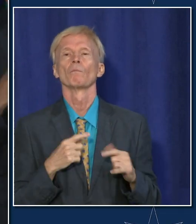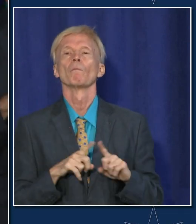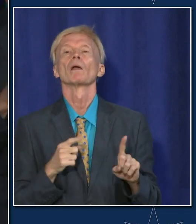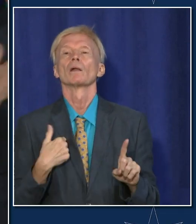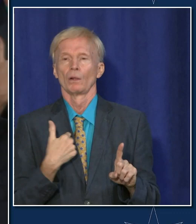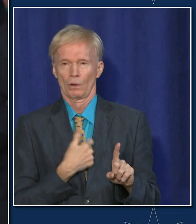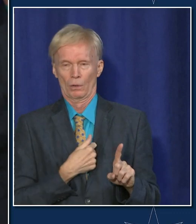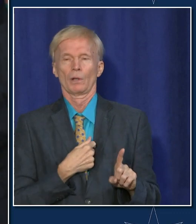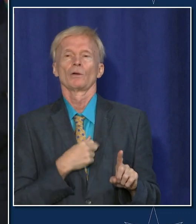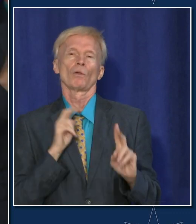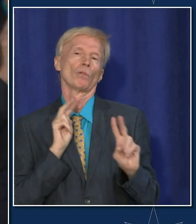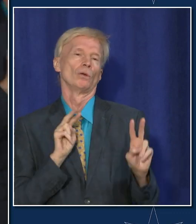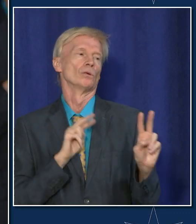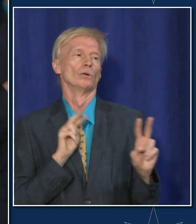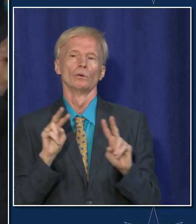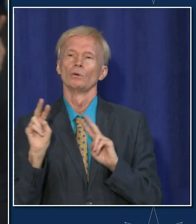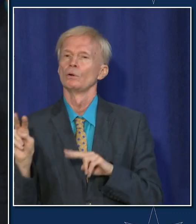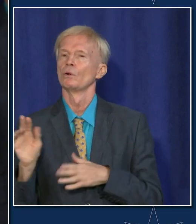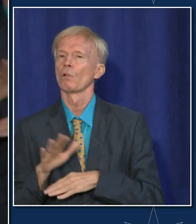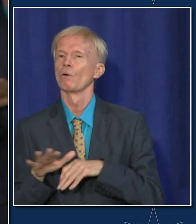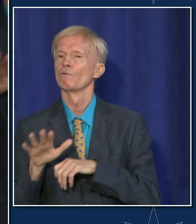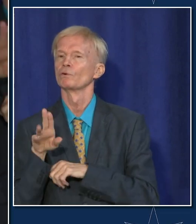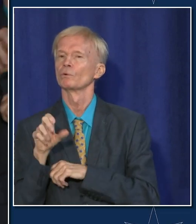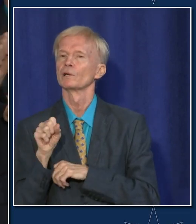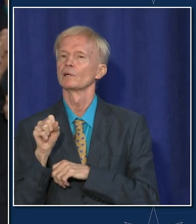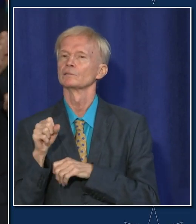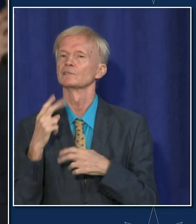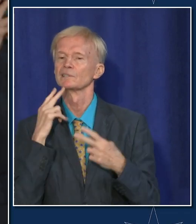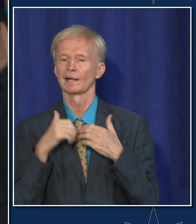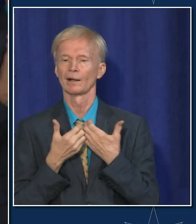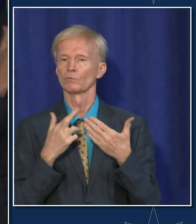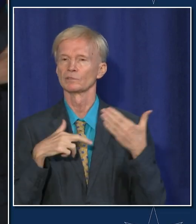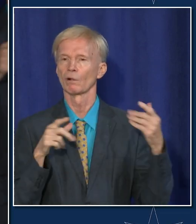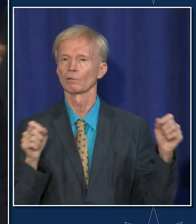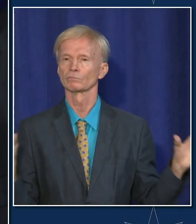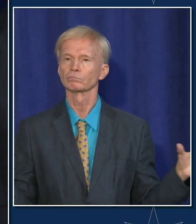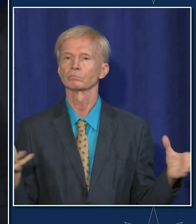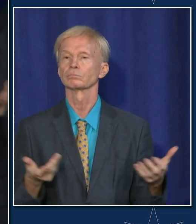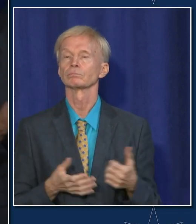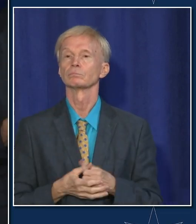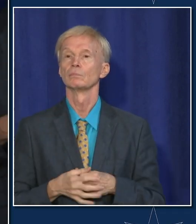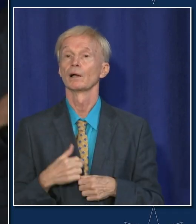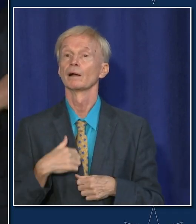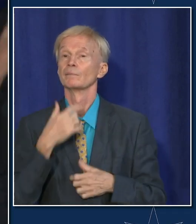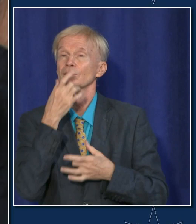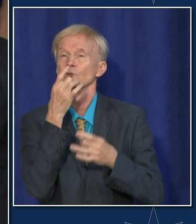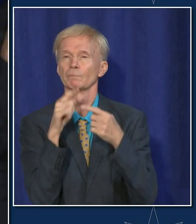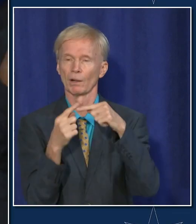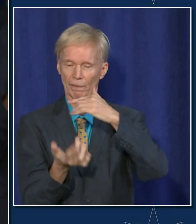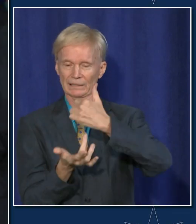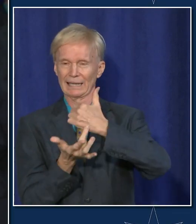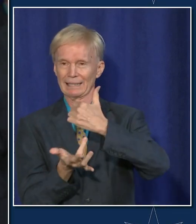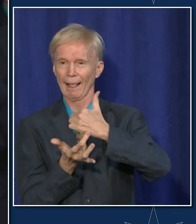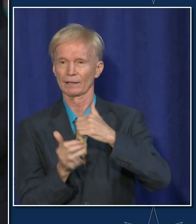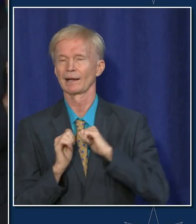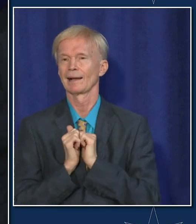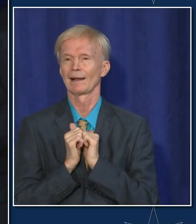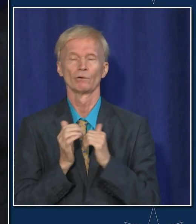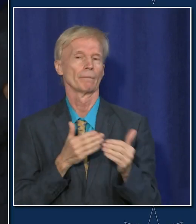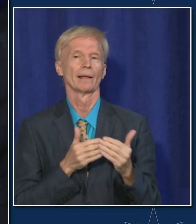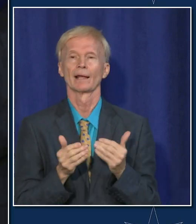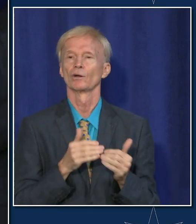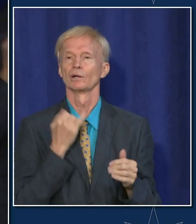is looking around the country to see how this is playing out. I'm very interested in some of this tech work to make sure that no matter what setting,